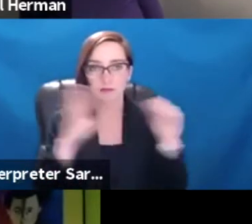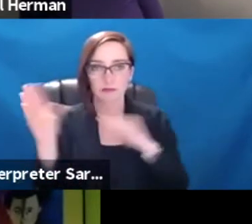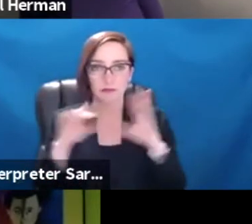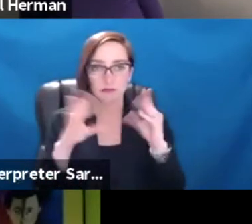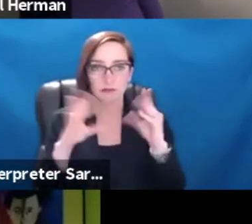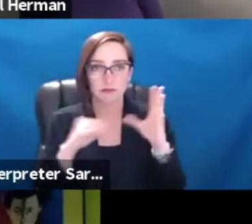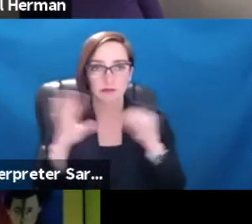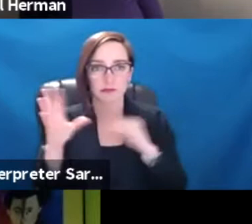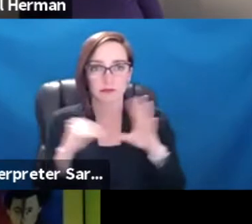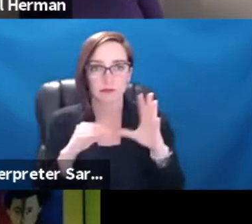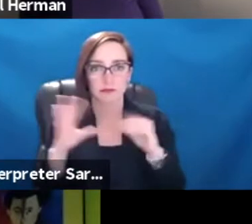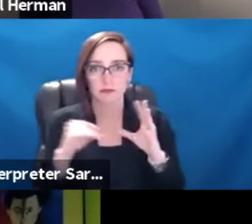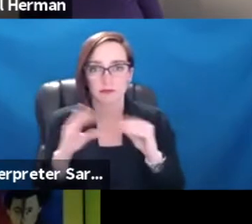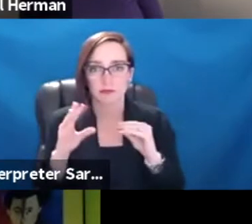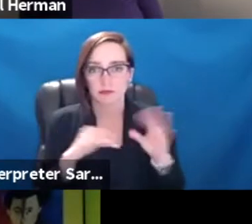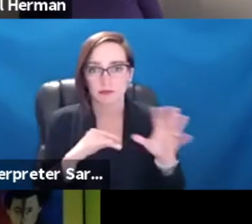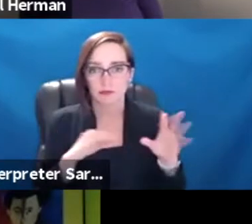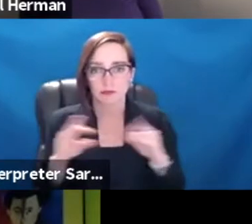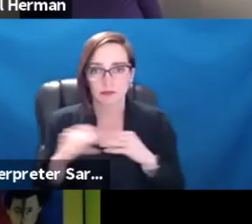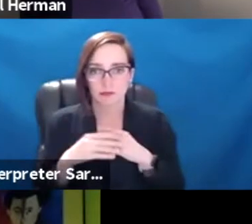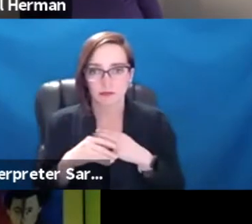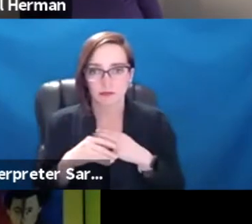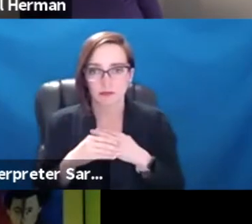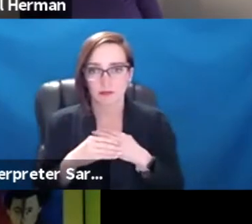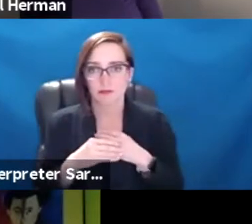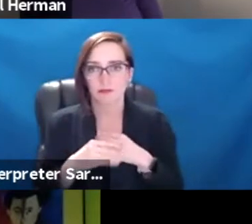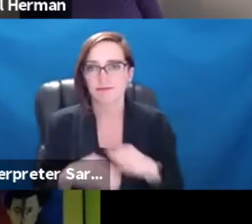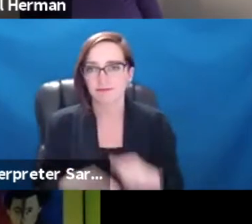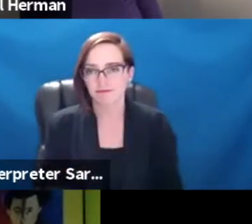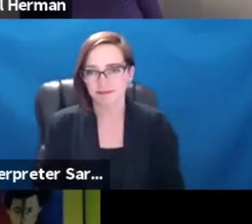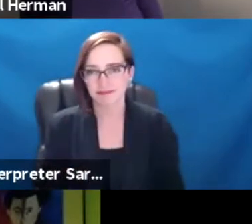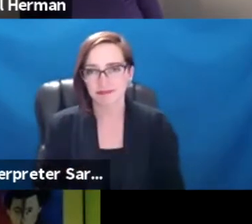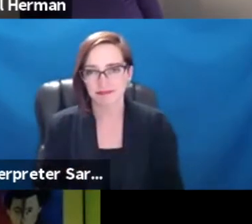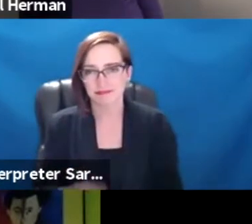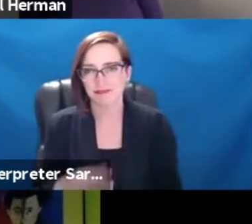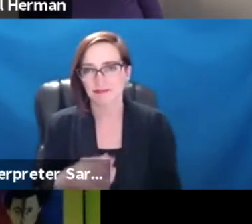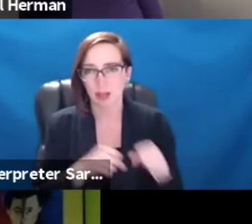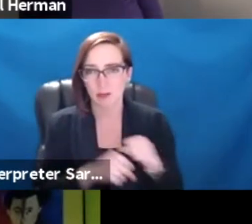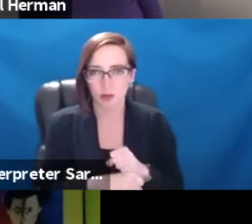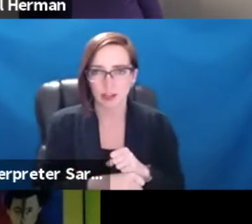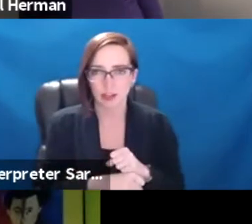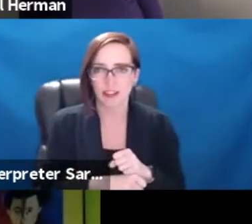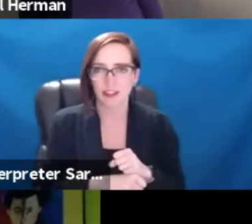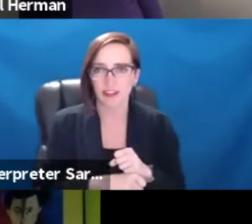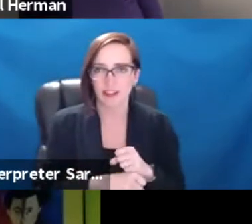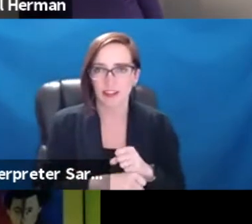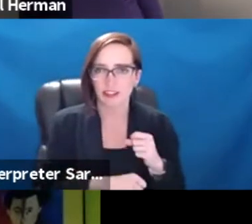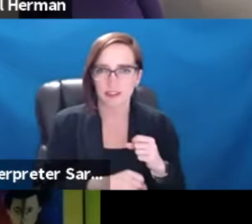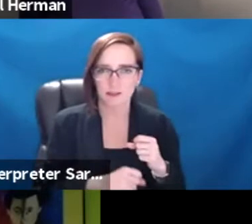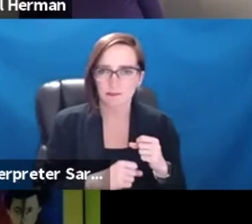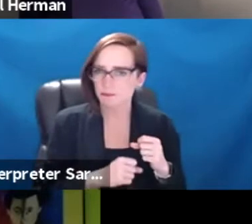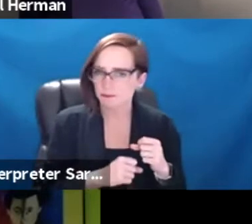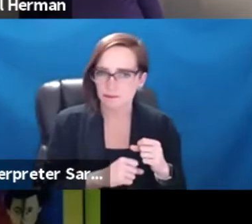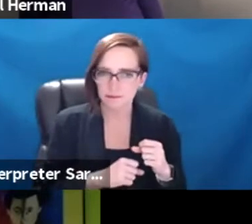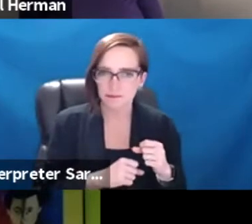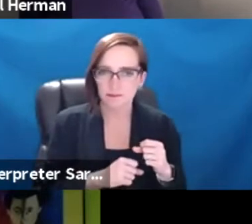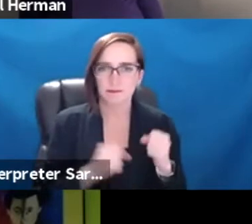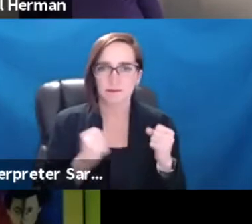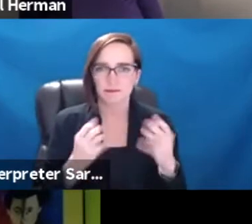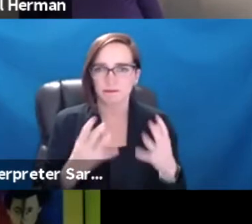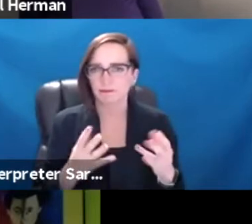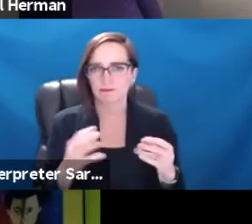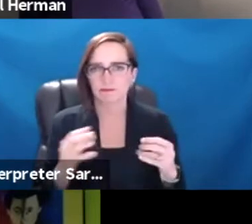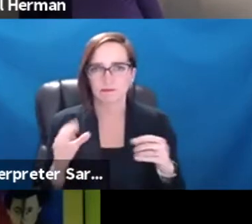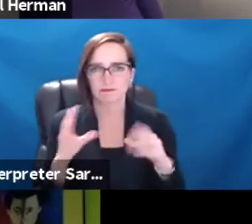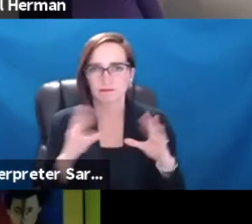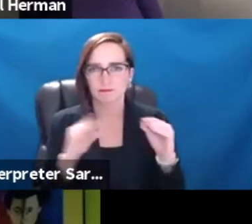I'm of grieving that Grieving people purpose. feel like there still isn't time life For to those dedicate people to of color themselves. Here, to find their place, to find Grieving that